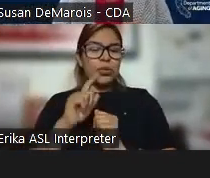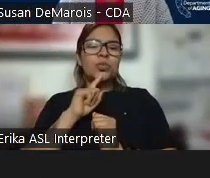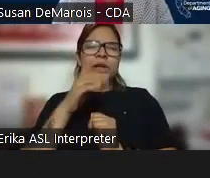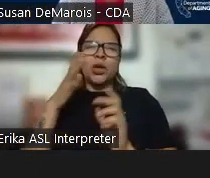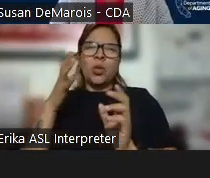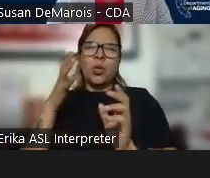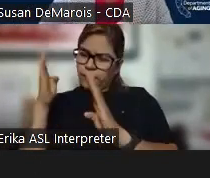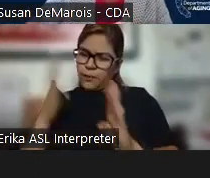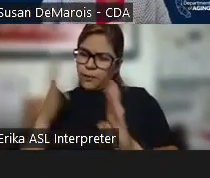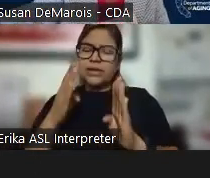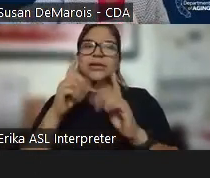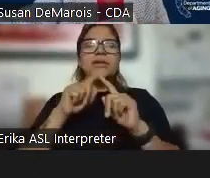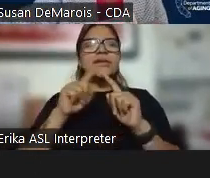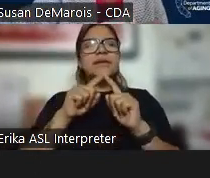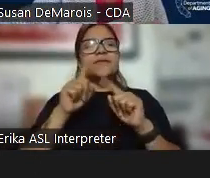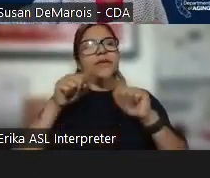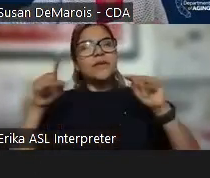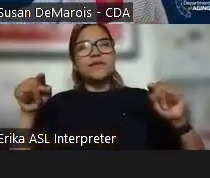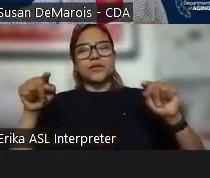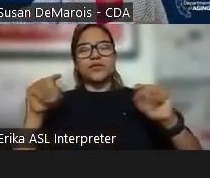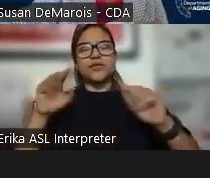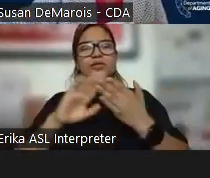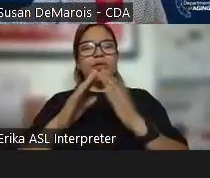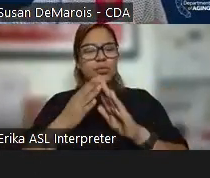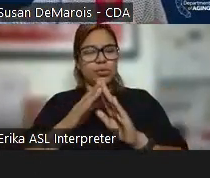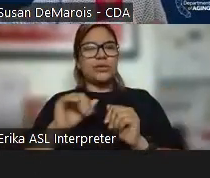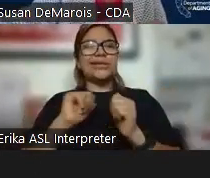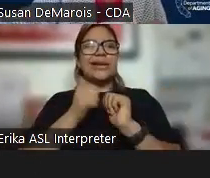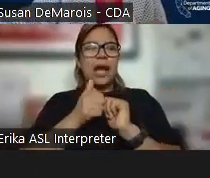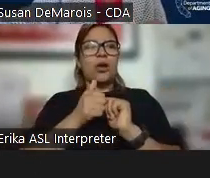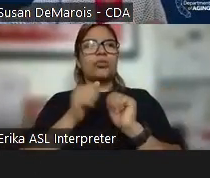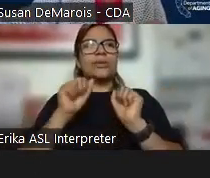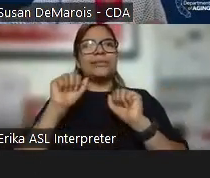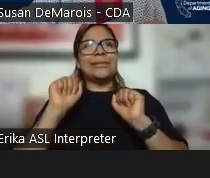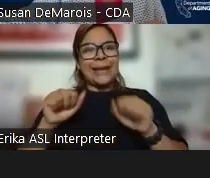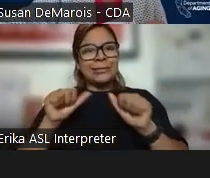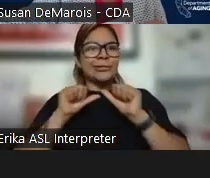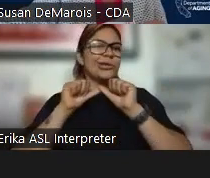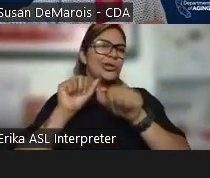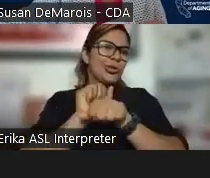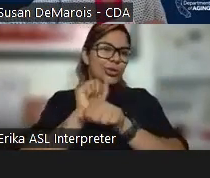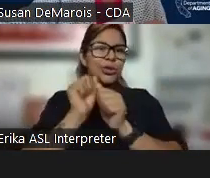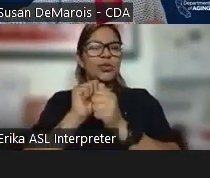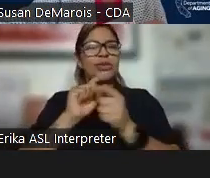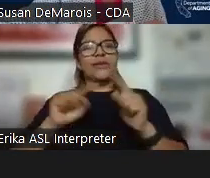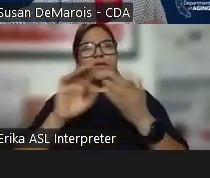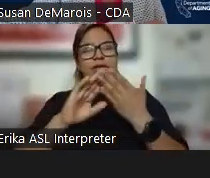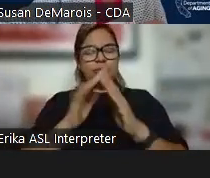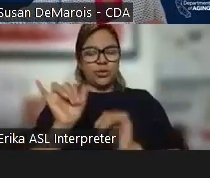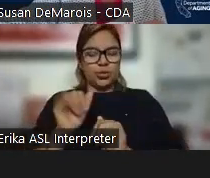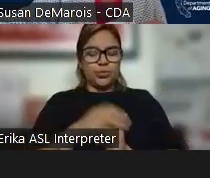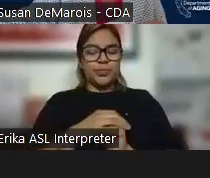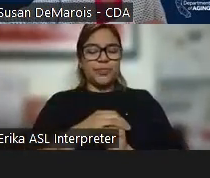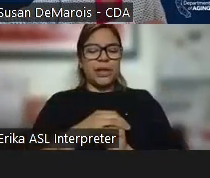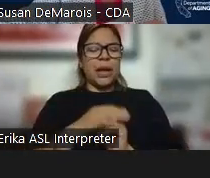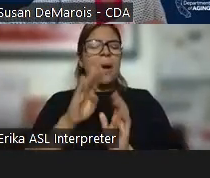at diverse communities and currently underserved communities. So a little bit about my background. I started my